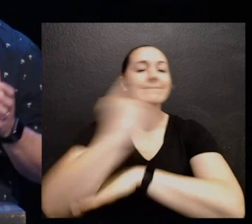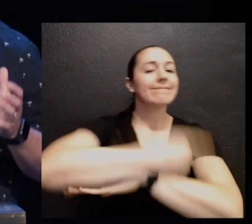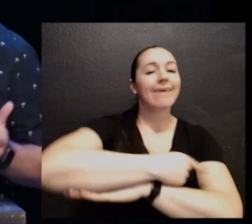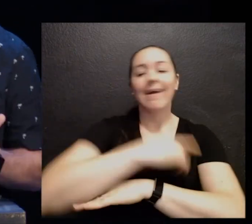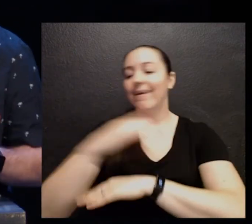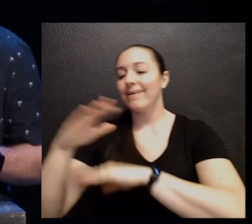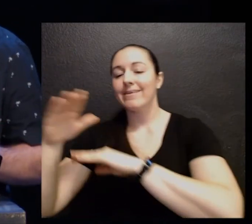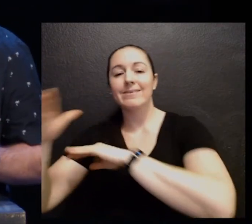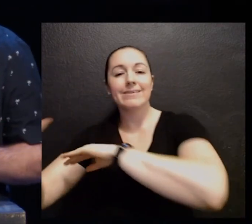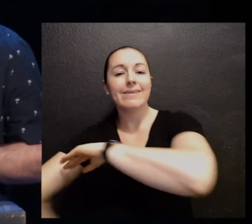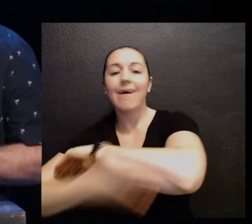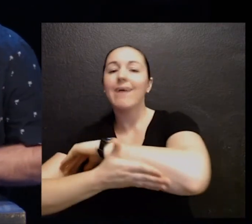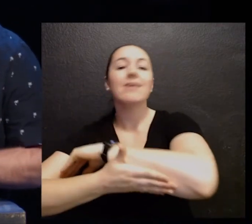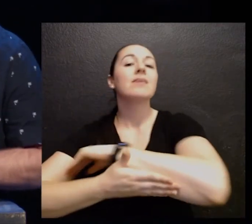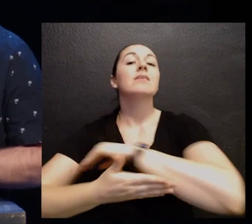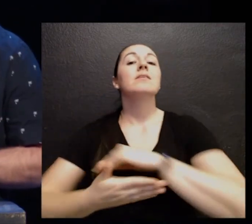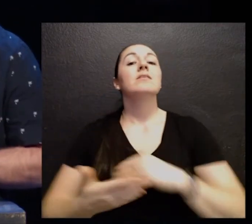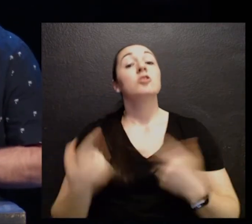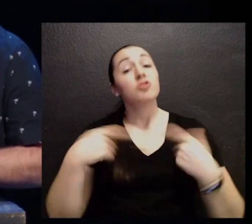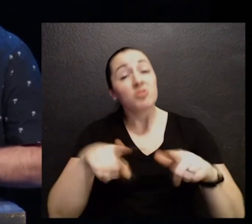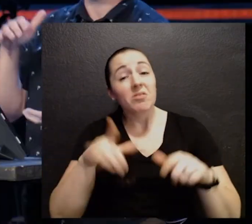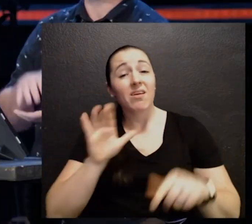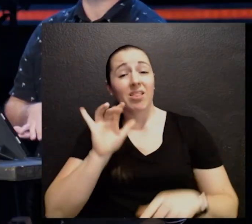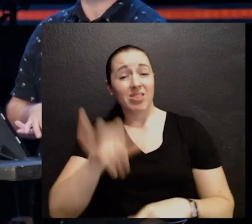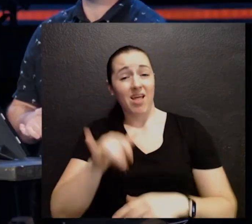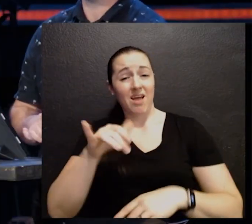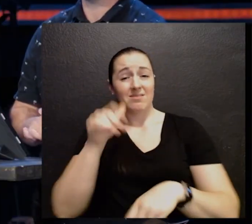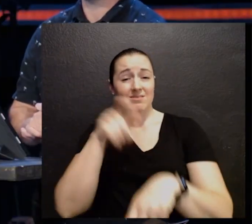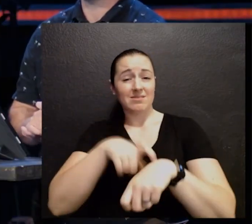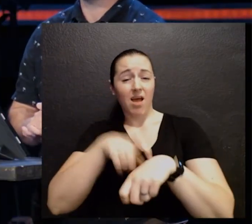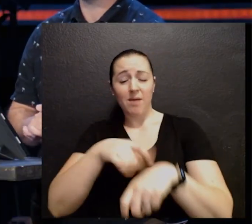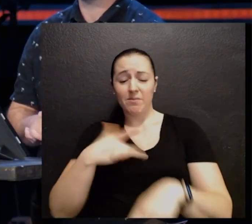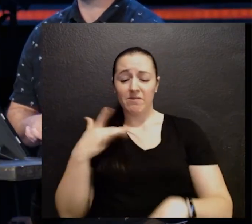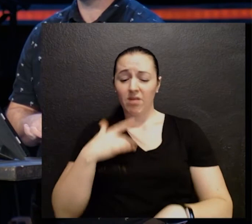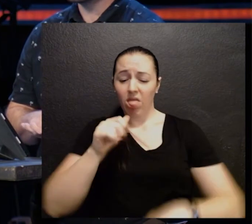we can be certain that God is here.